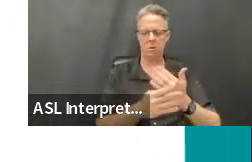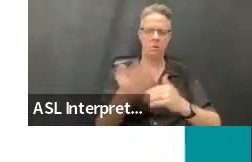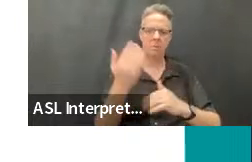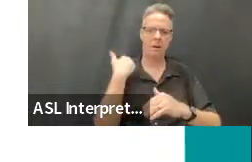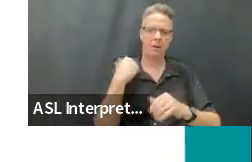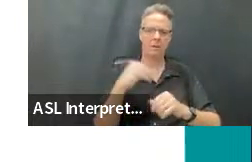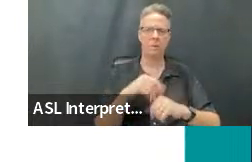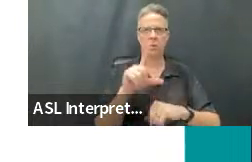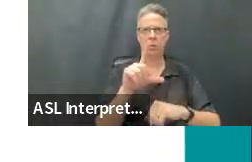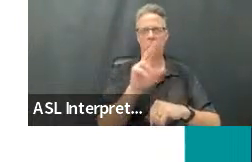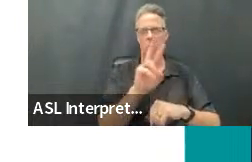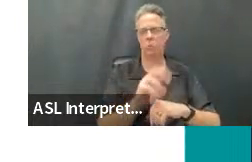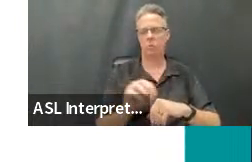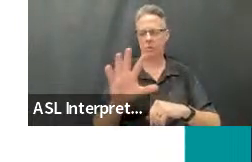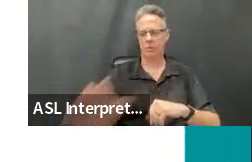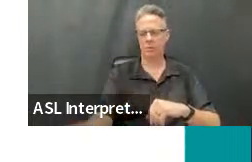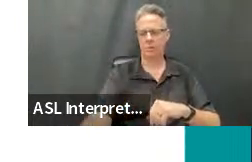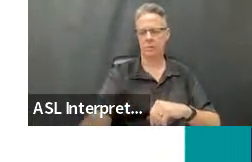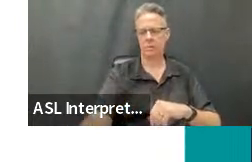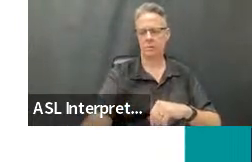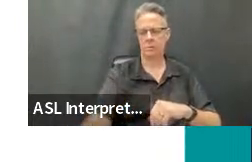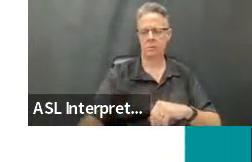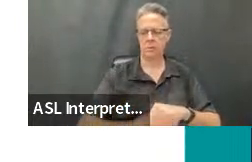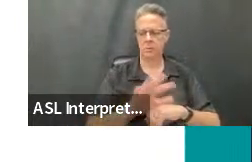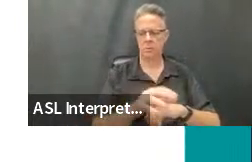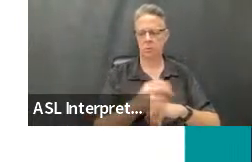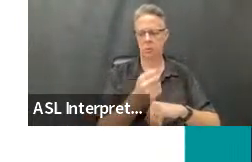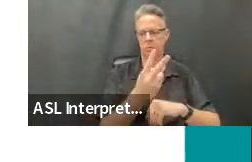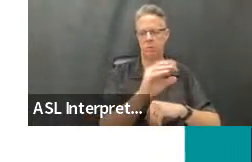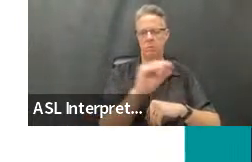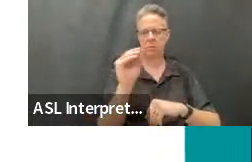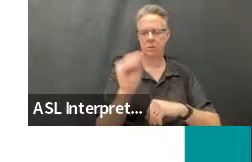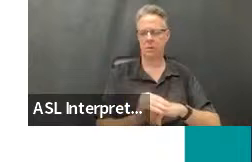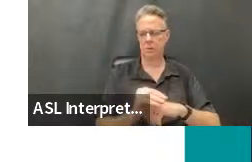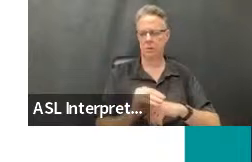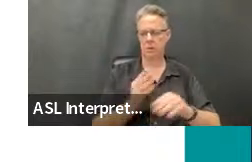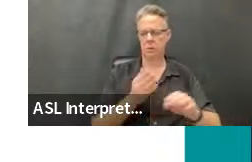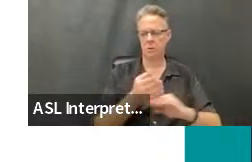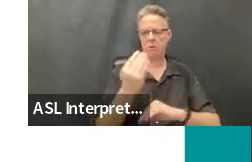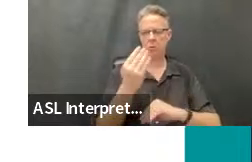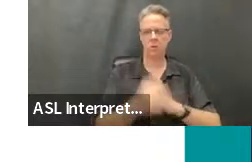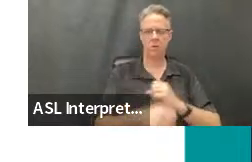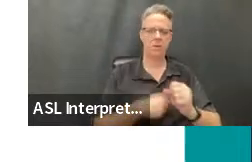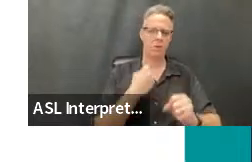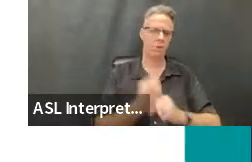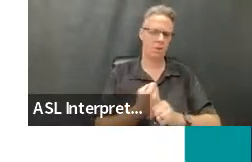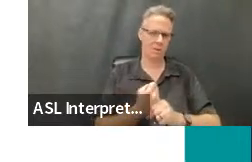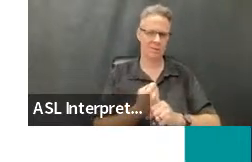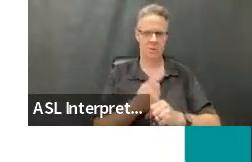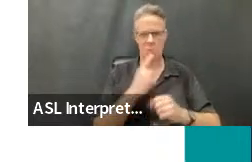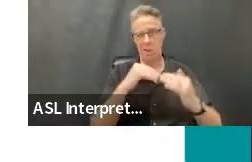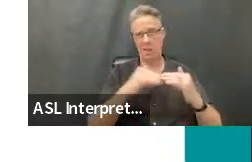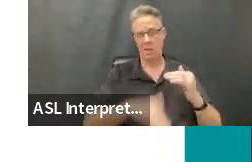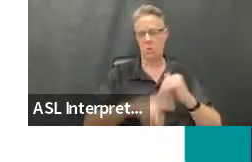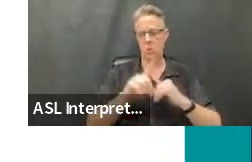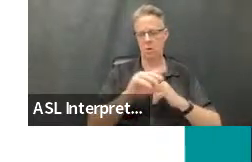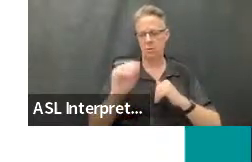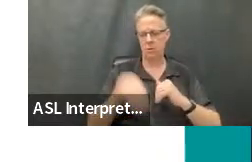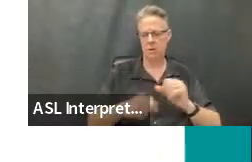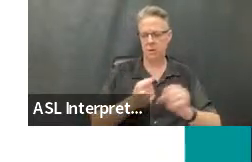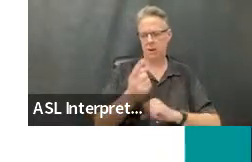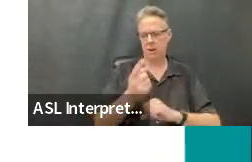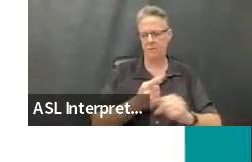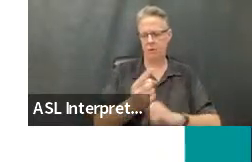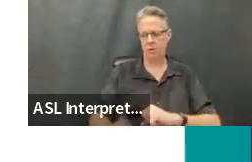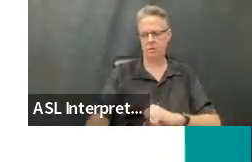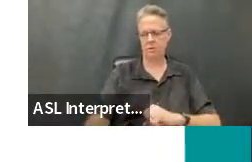the 2005 timeframe. So it's about 12% over those 14 years, which is a little less than 1% per year, which is